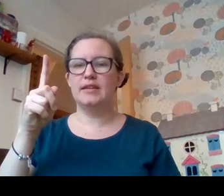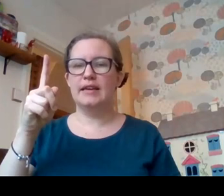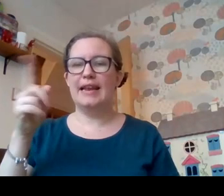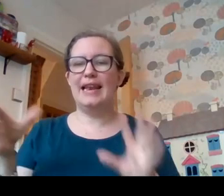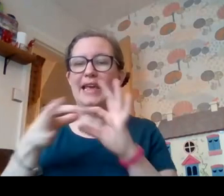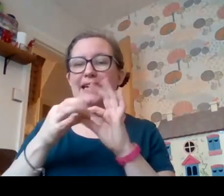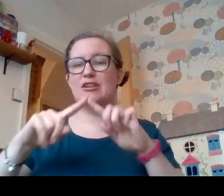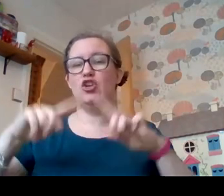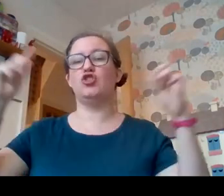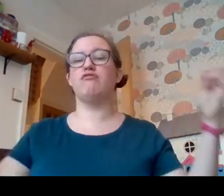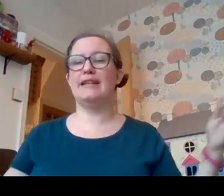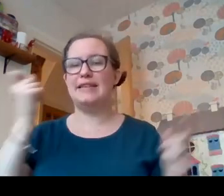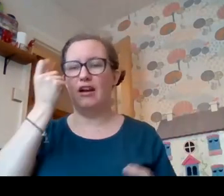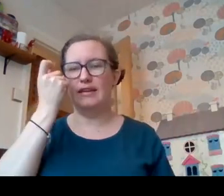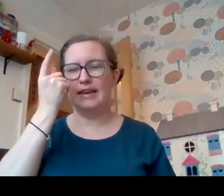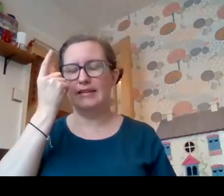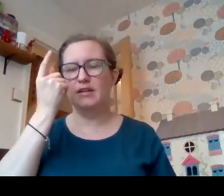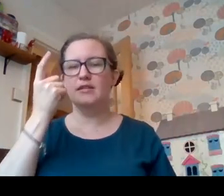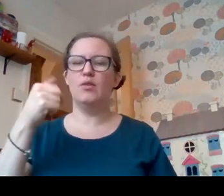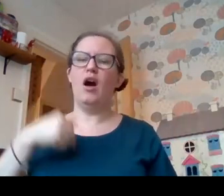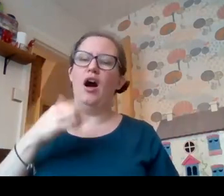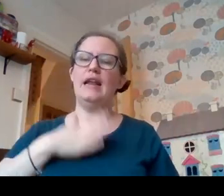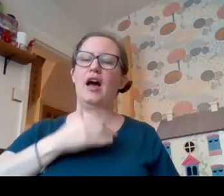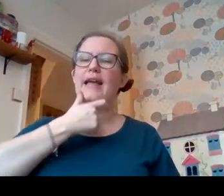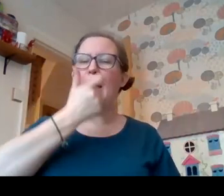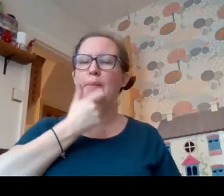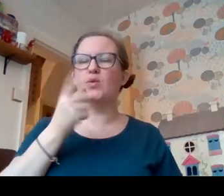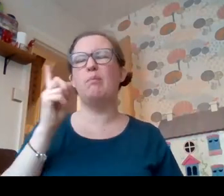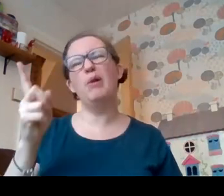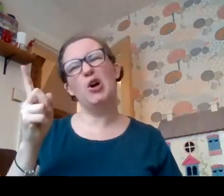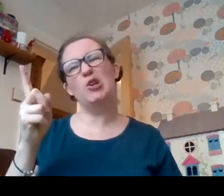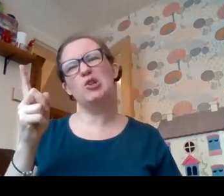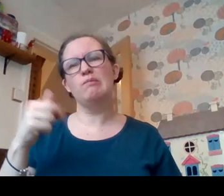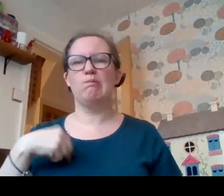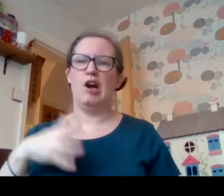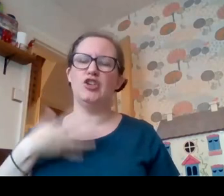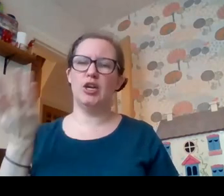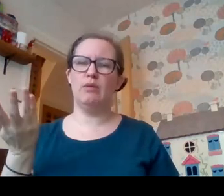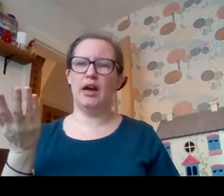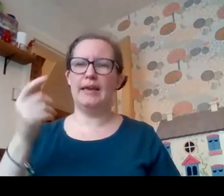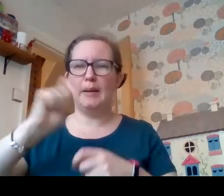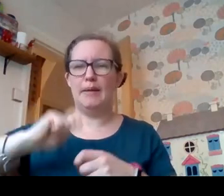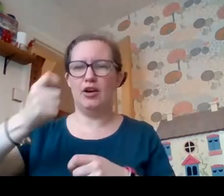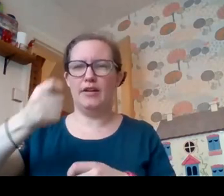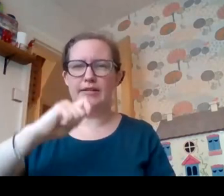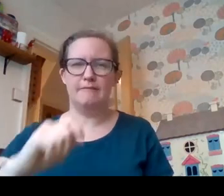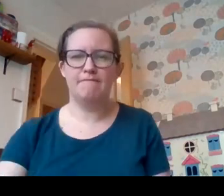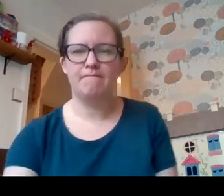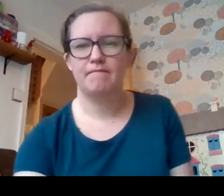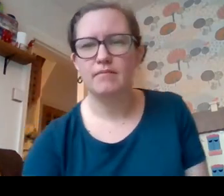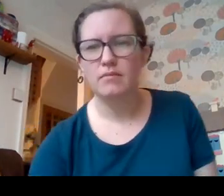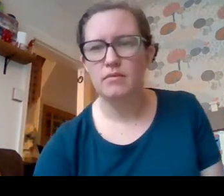But links contrasting ideas. So I like apples, but I don't like